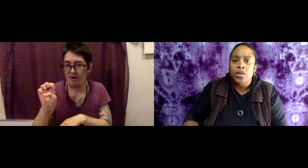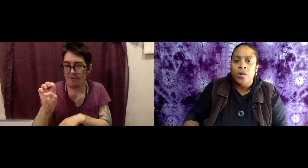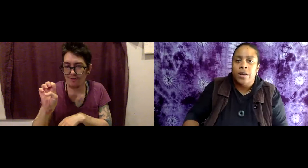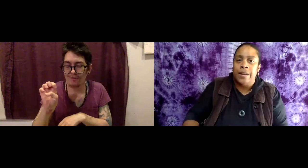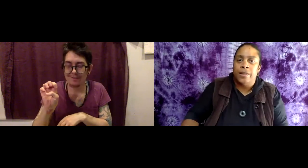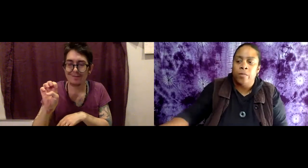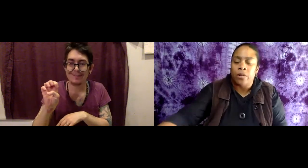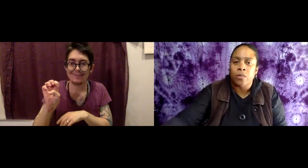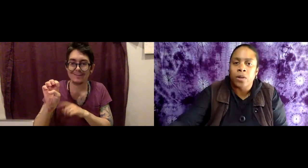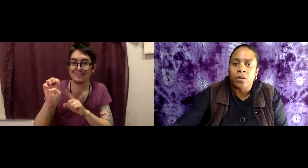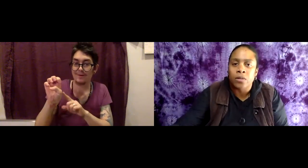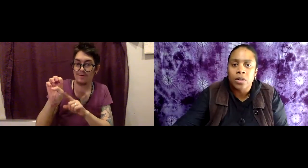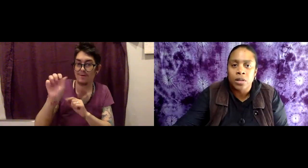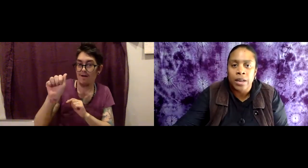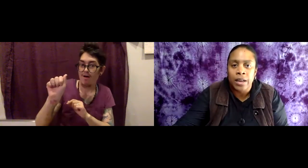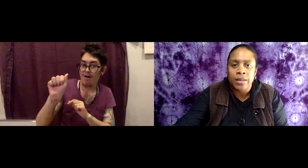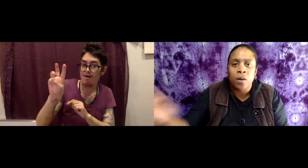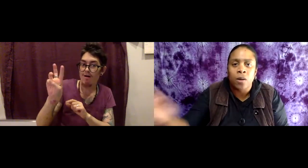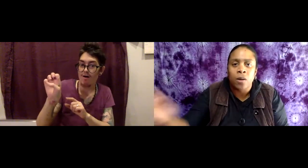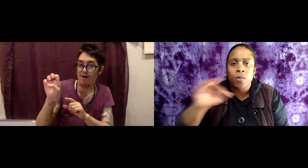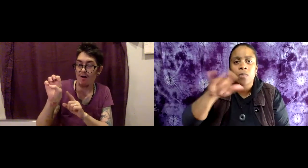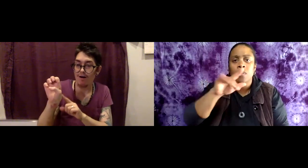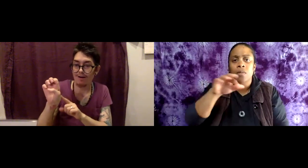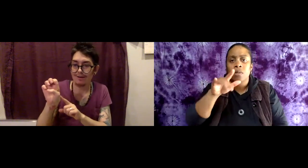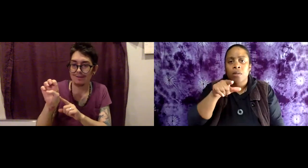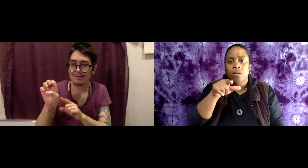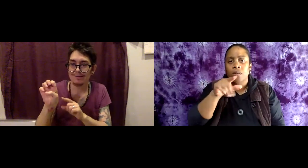in Judaism we're looking at. So